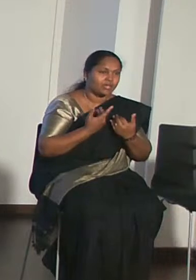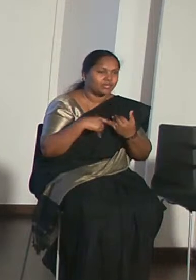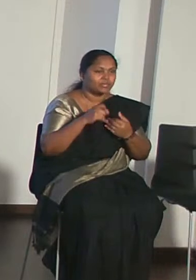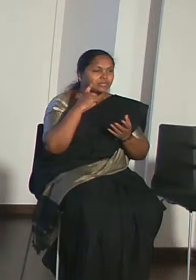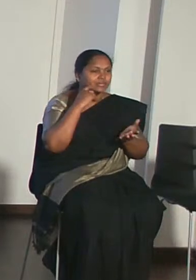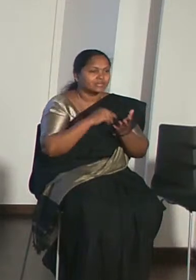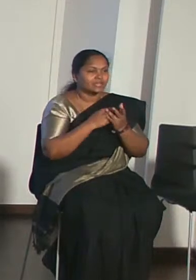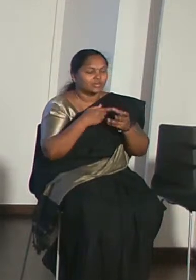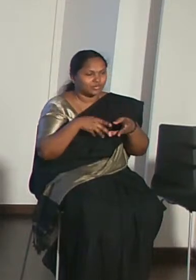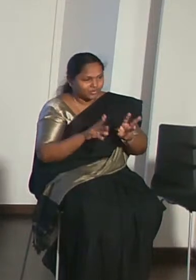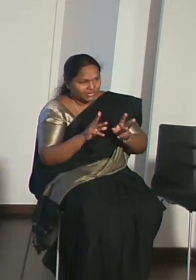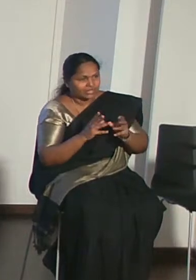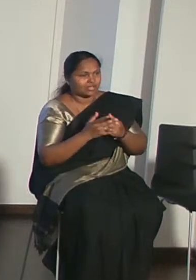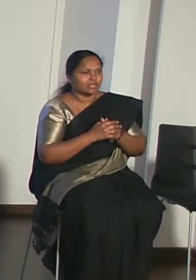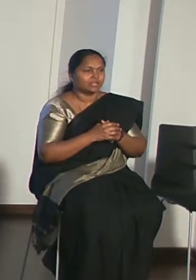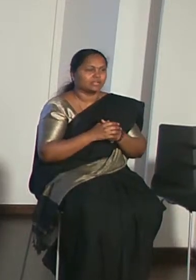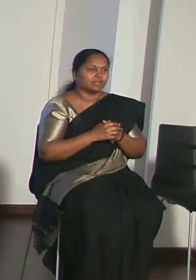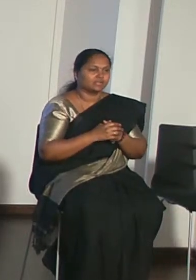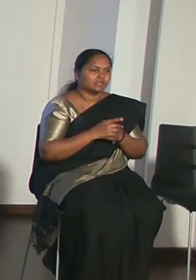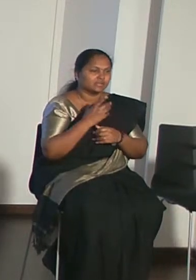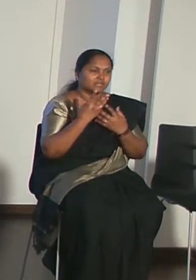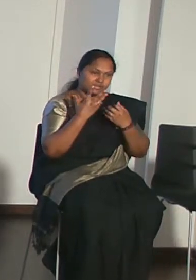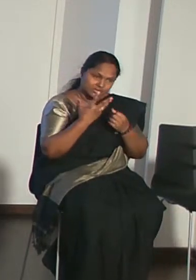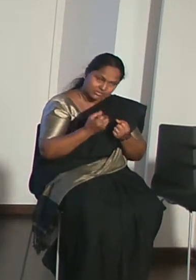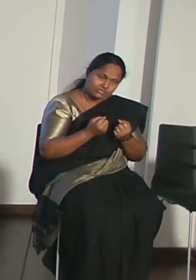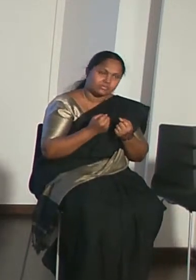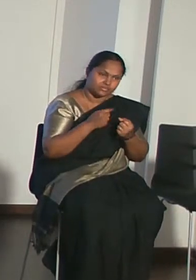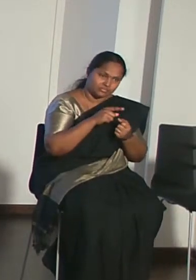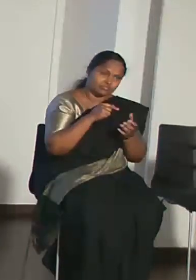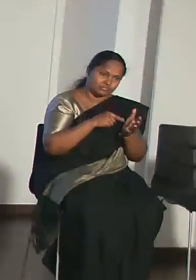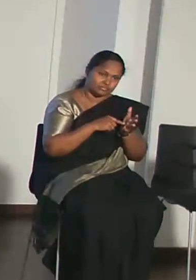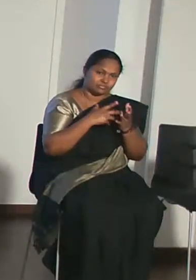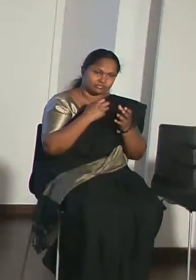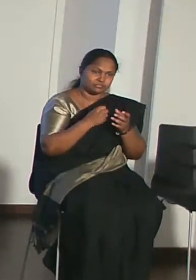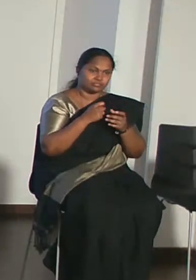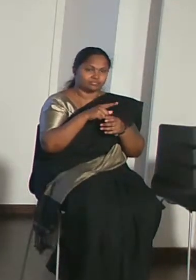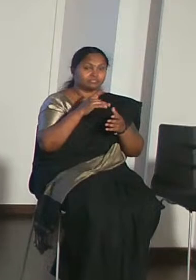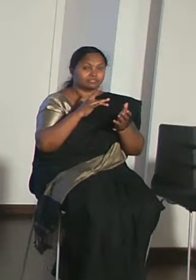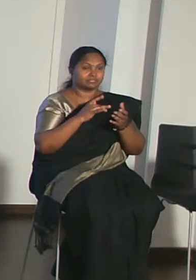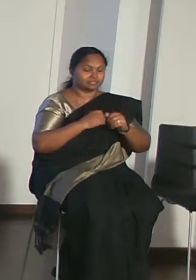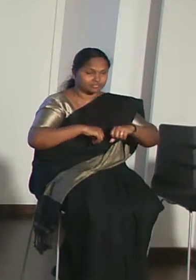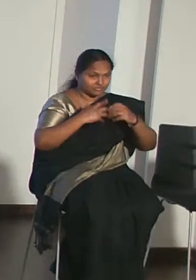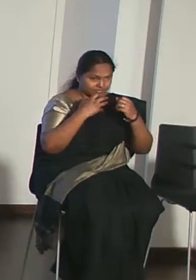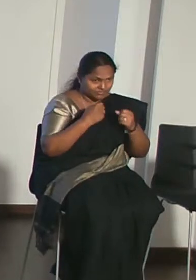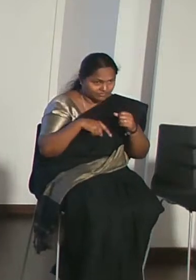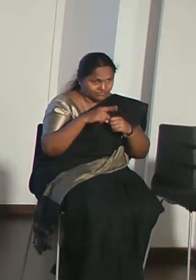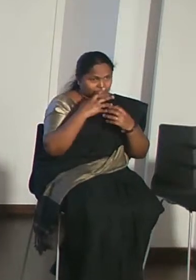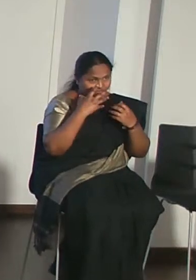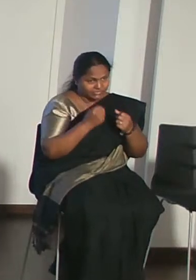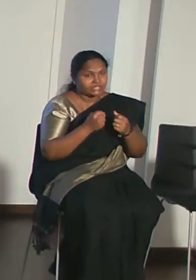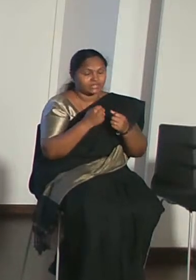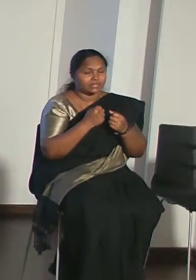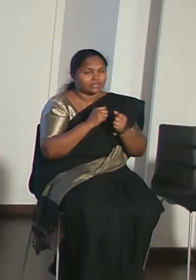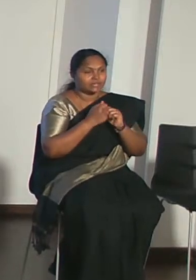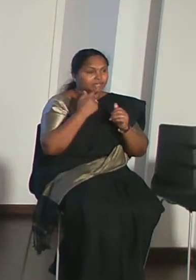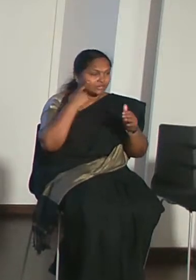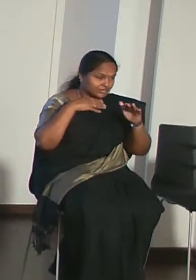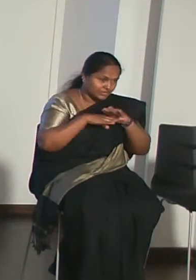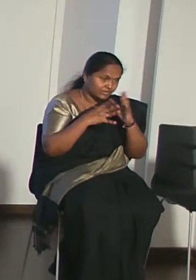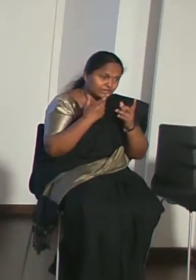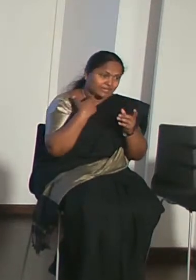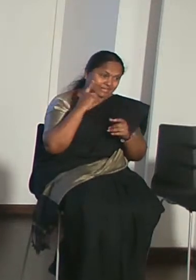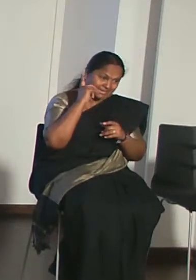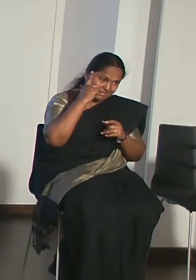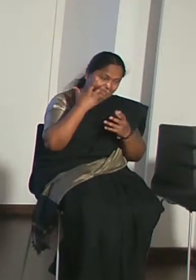taking it away, and it sort of is a dead space which we enter and then we activate